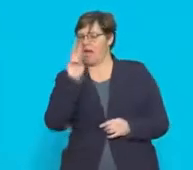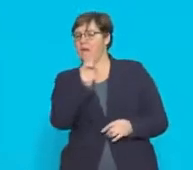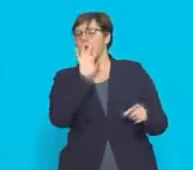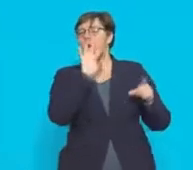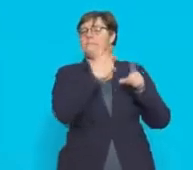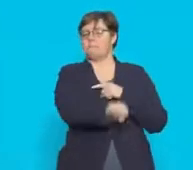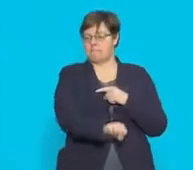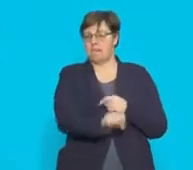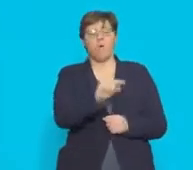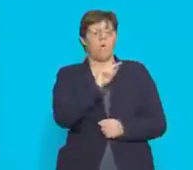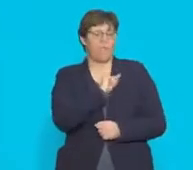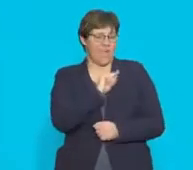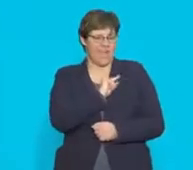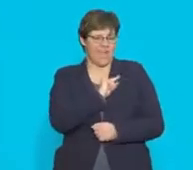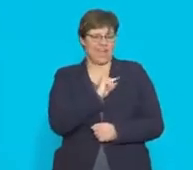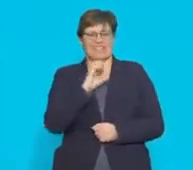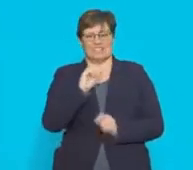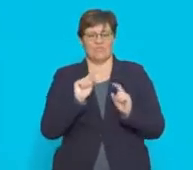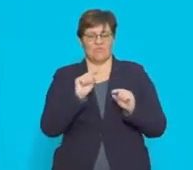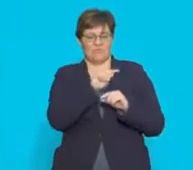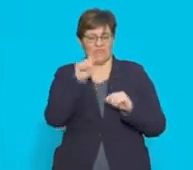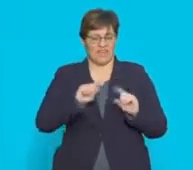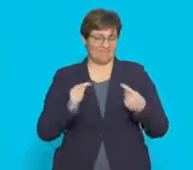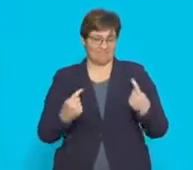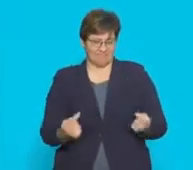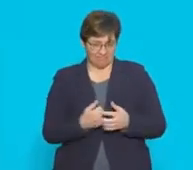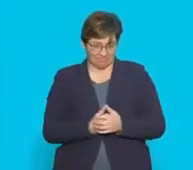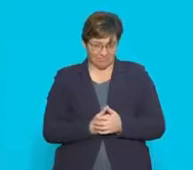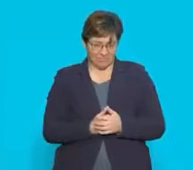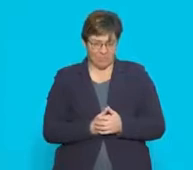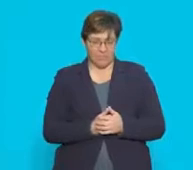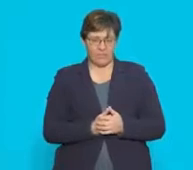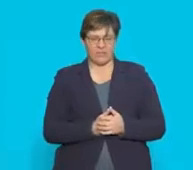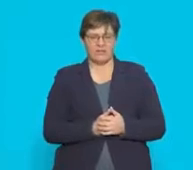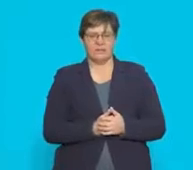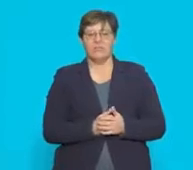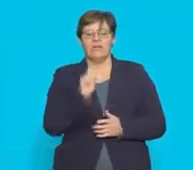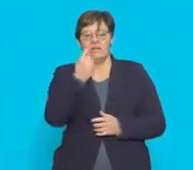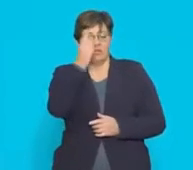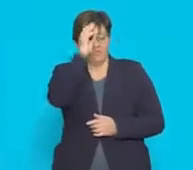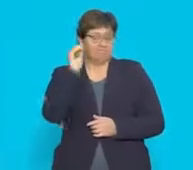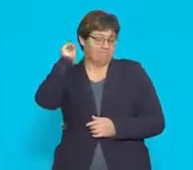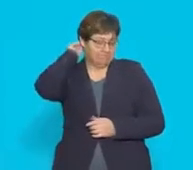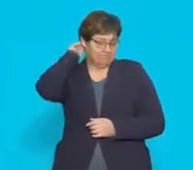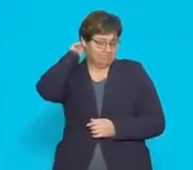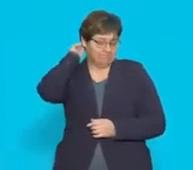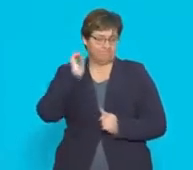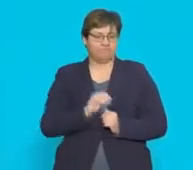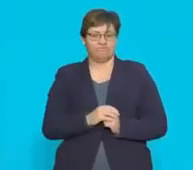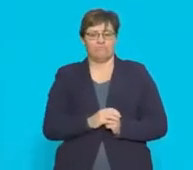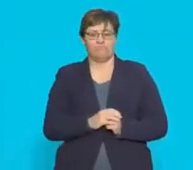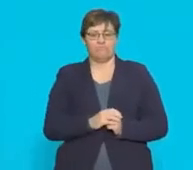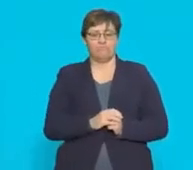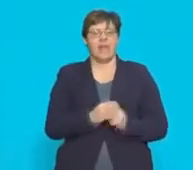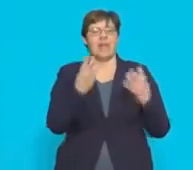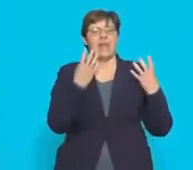see exactly why we cannot divide by zero. But first, let's just remind ourselves as to what are the types